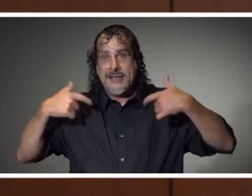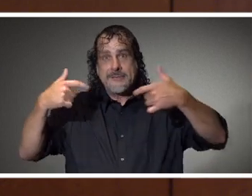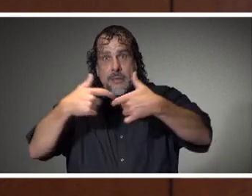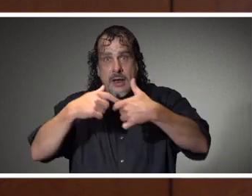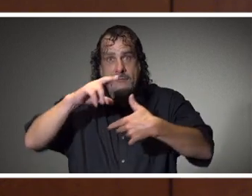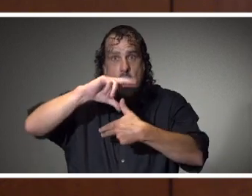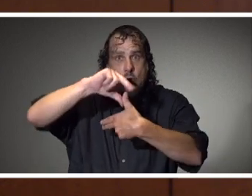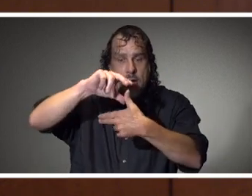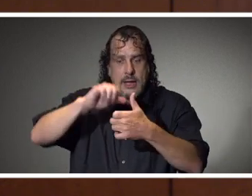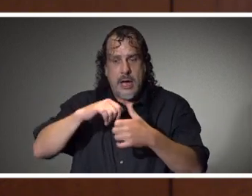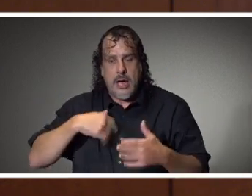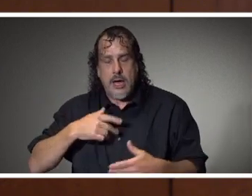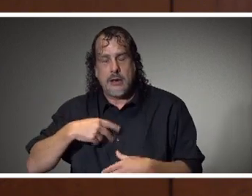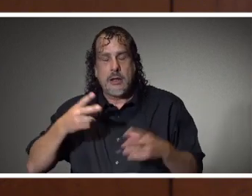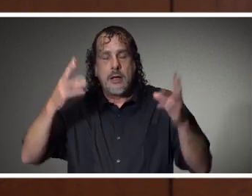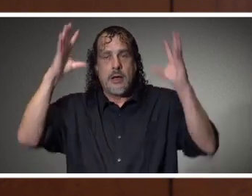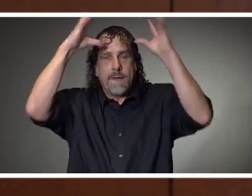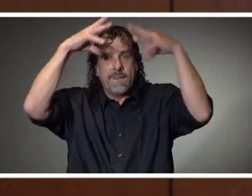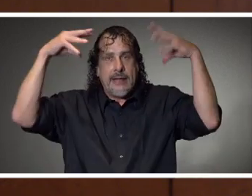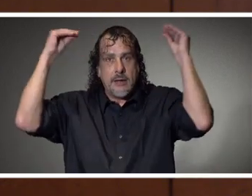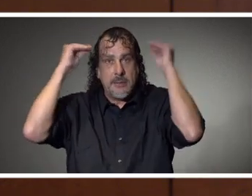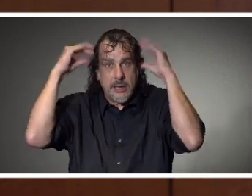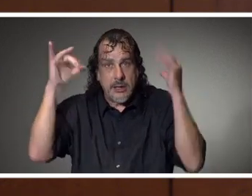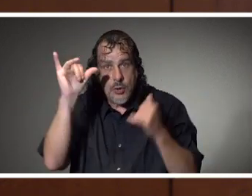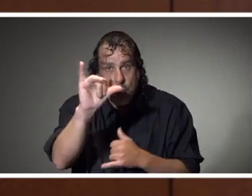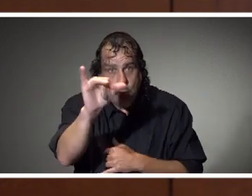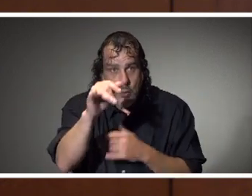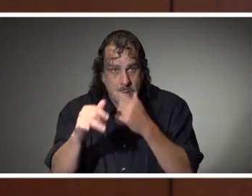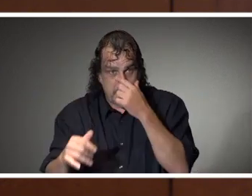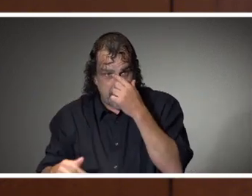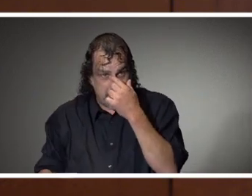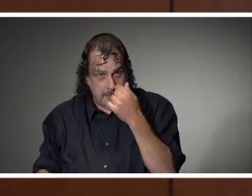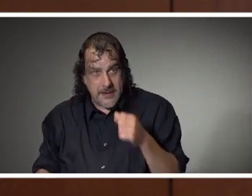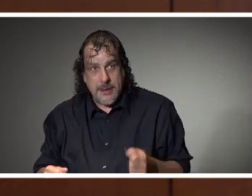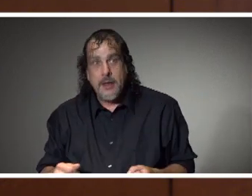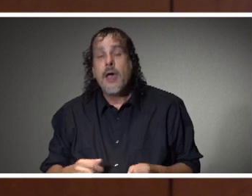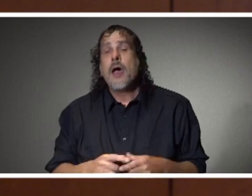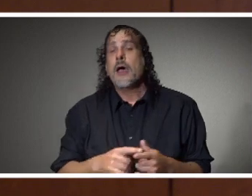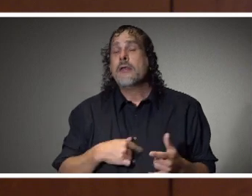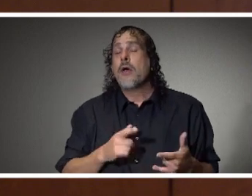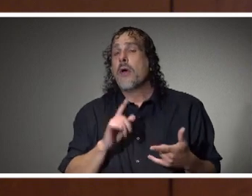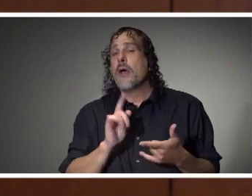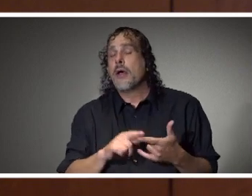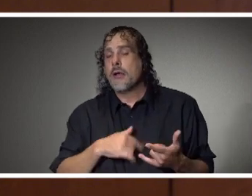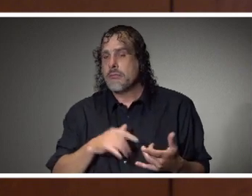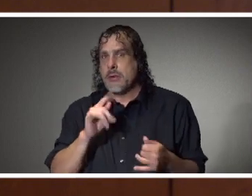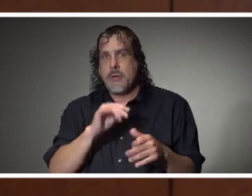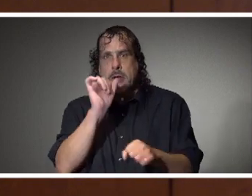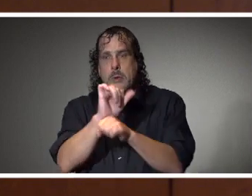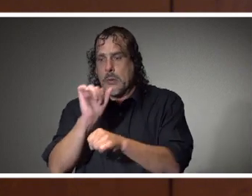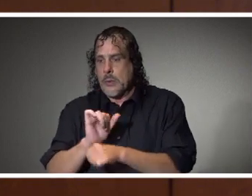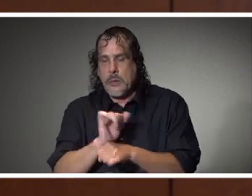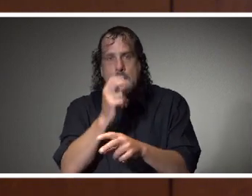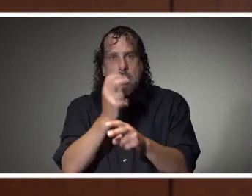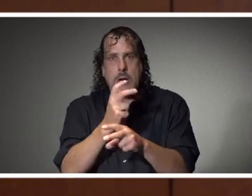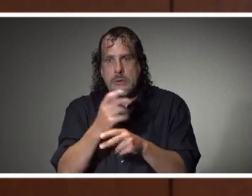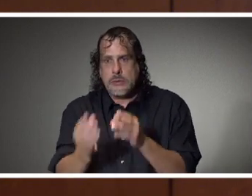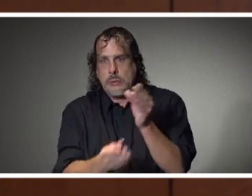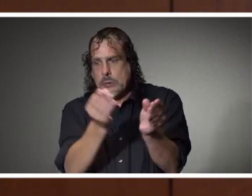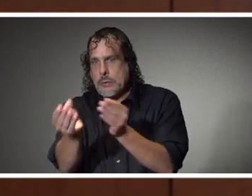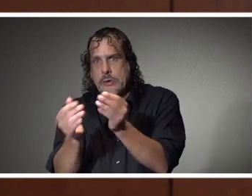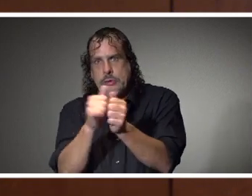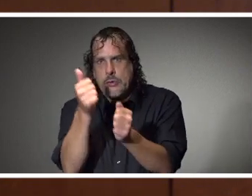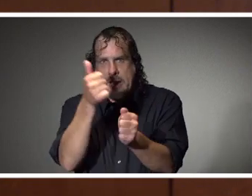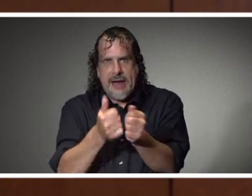also Vietnamese is online. So we've been working hard and heavy to be able to contact and deliver a service to